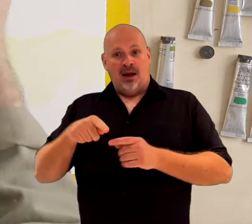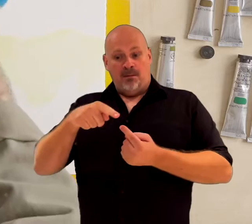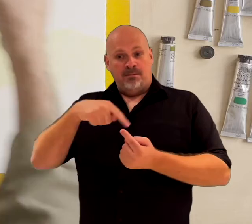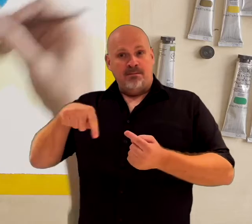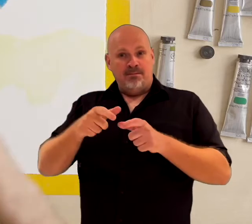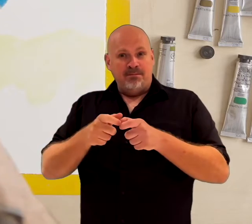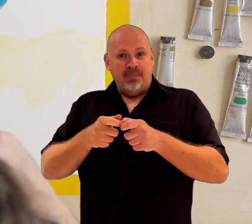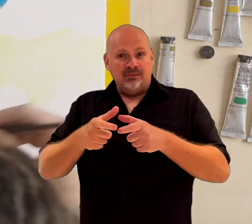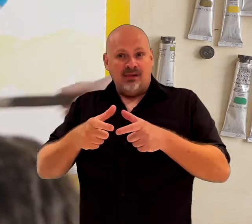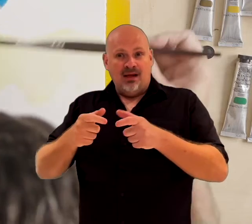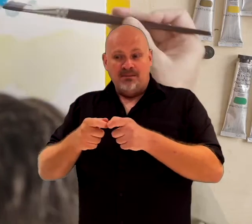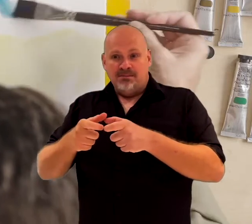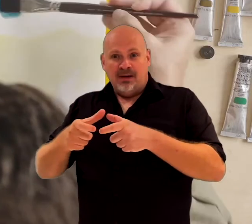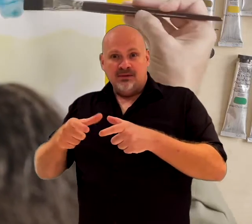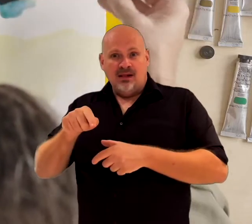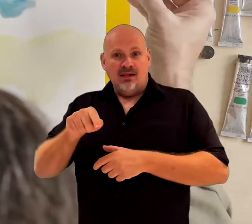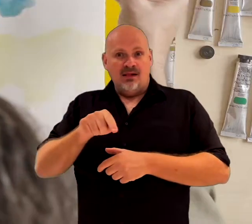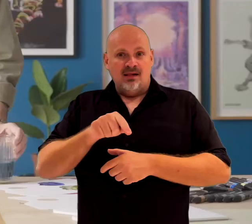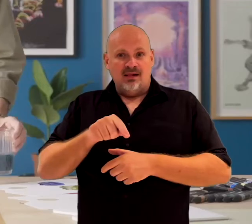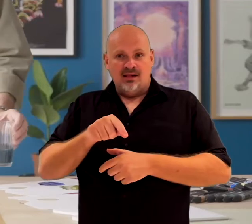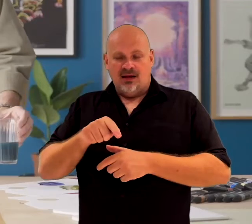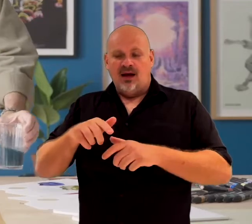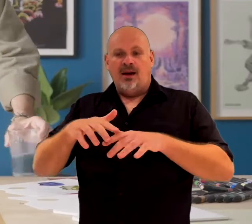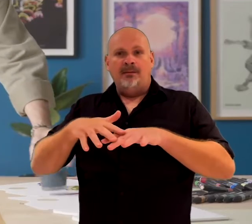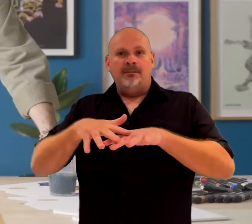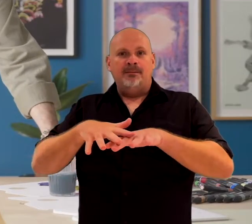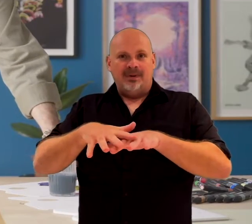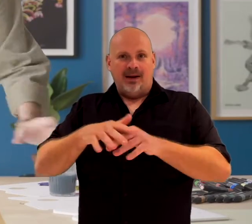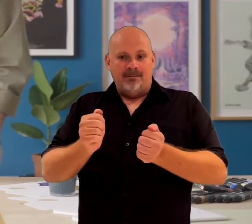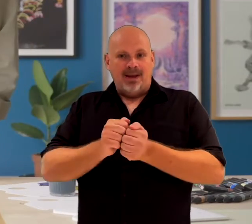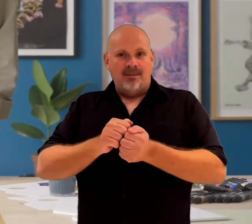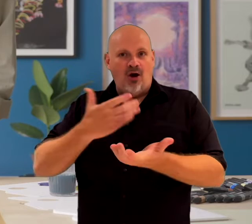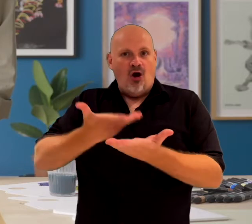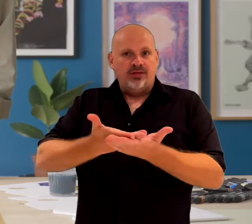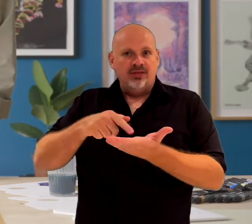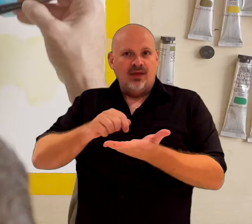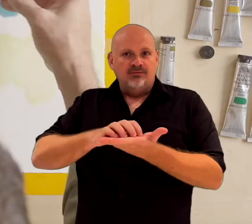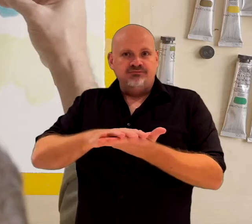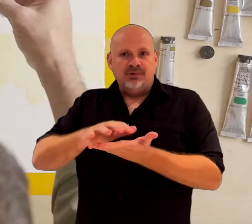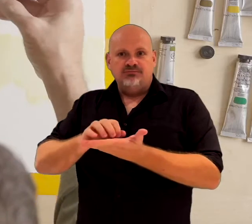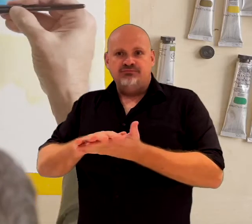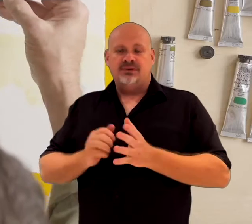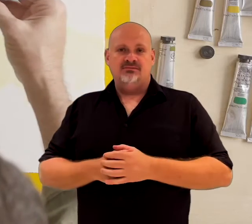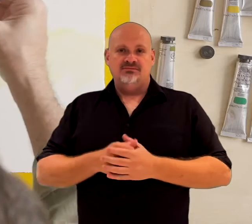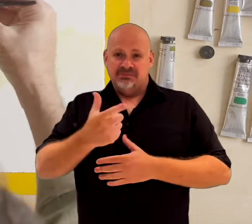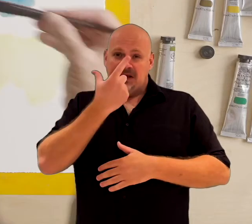and mixing directly on the paper. You could do all kinds of stuff. Just have fun with it.